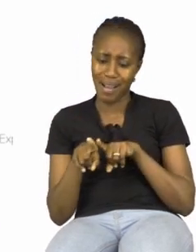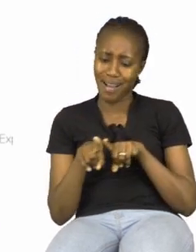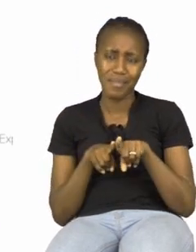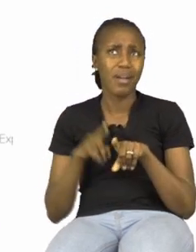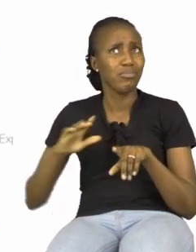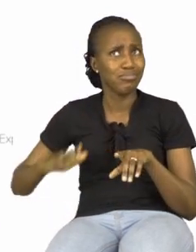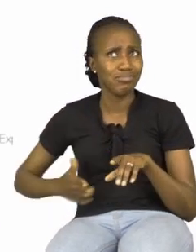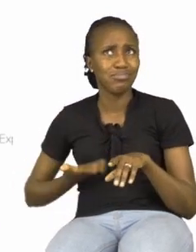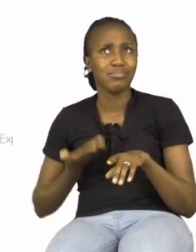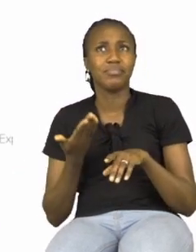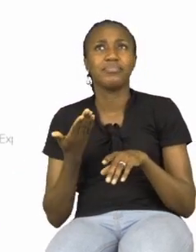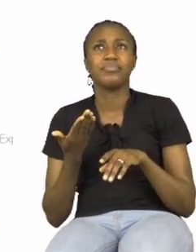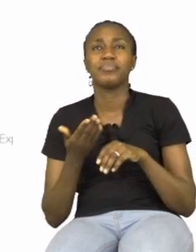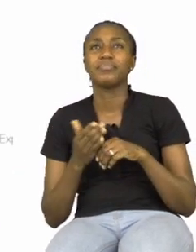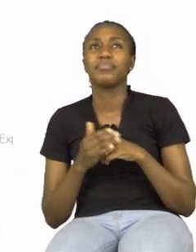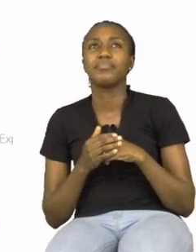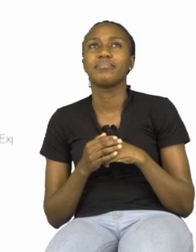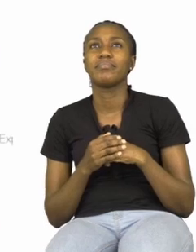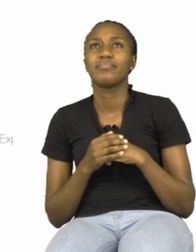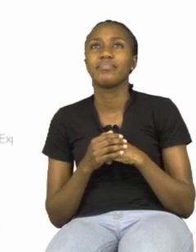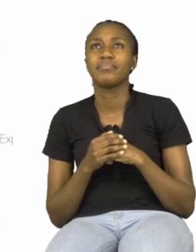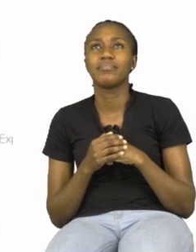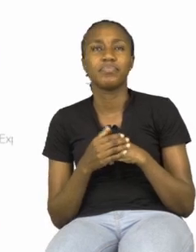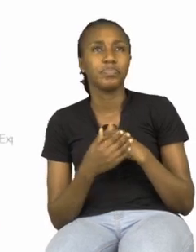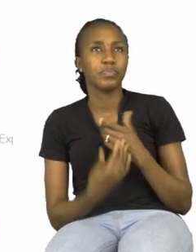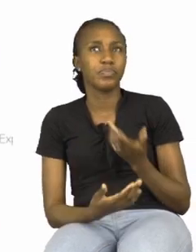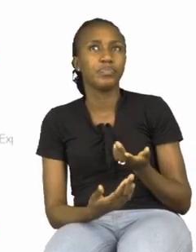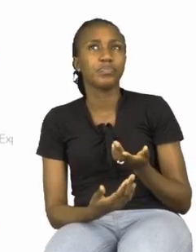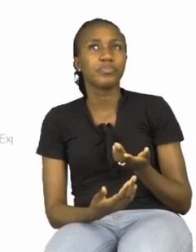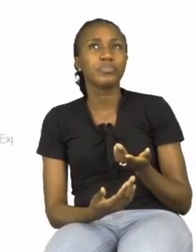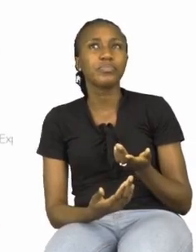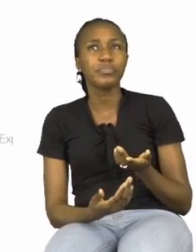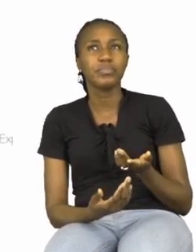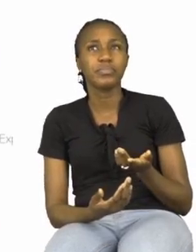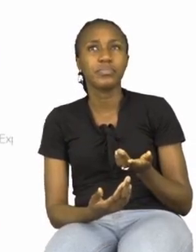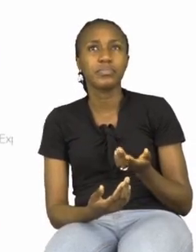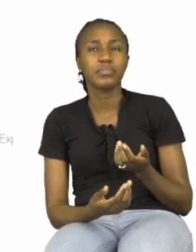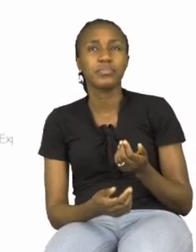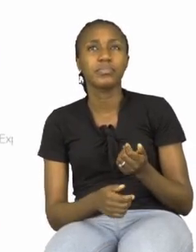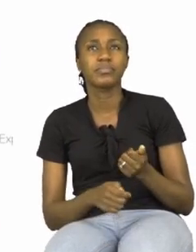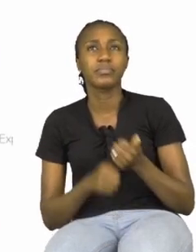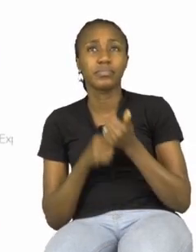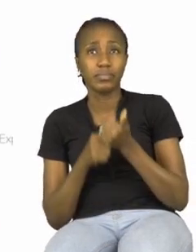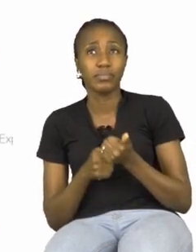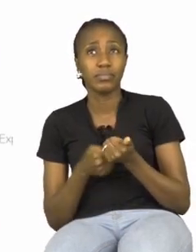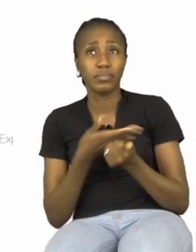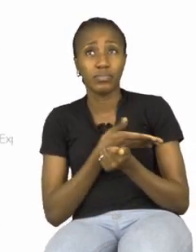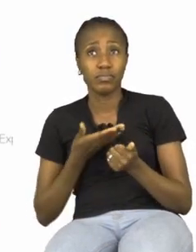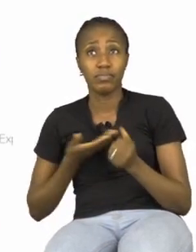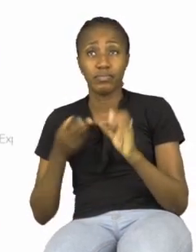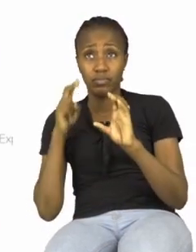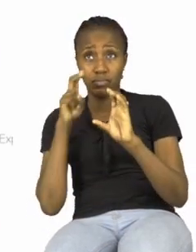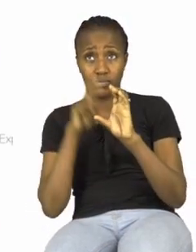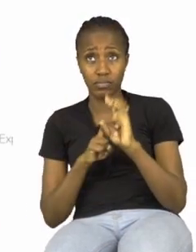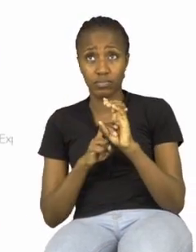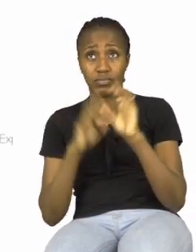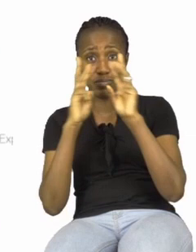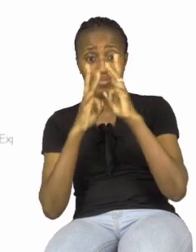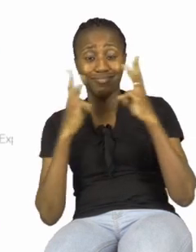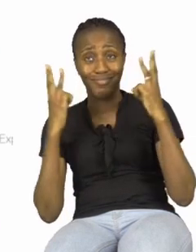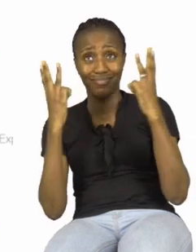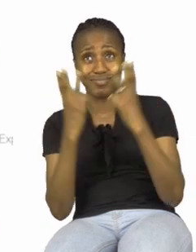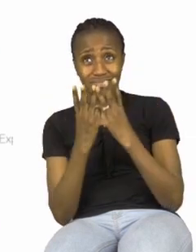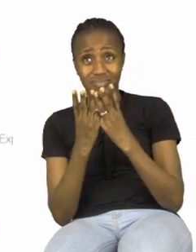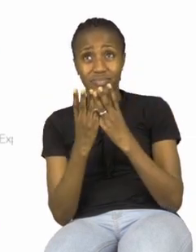in the team. So amazing. The hockey women's team has qualified to the World Cup. I'm sure it's a big